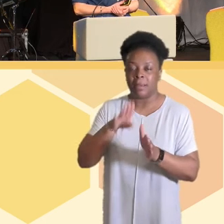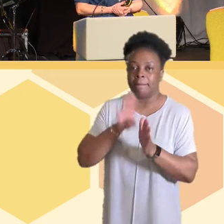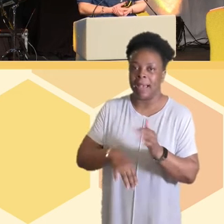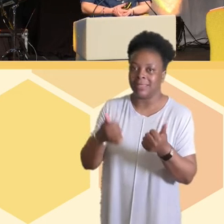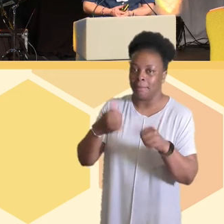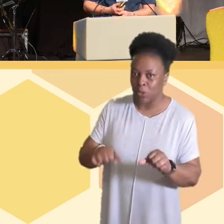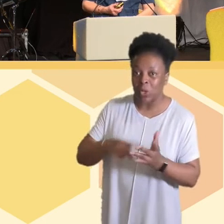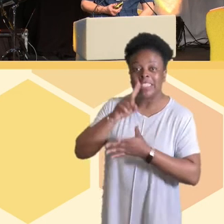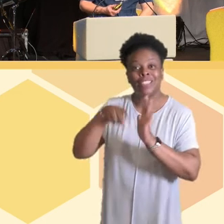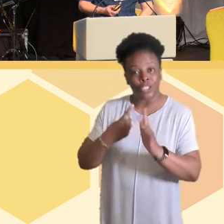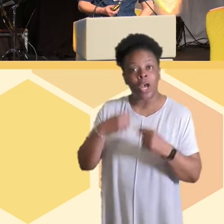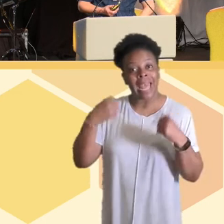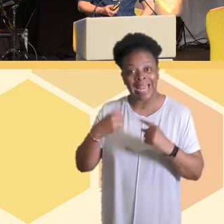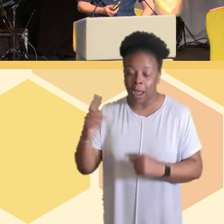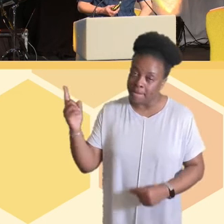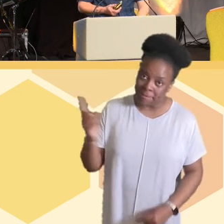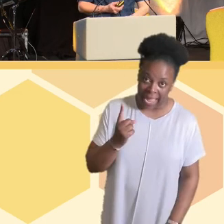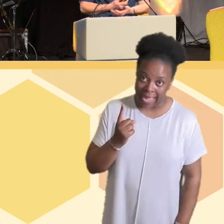back in.